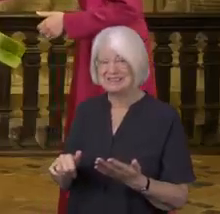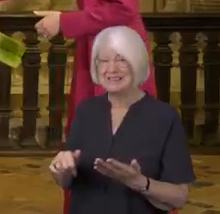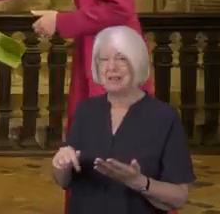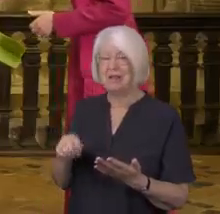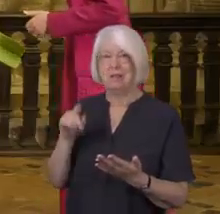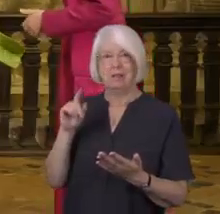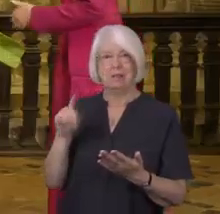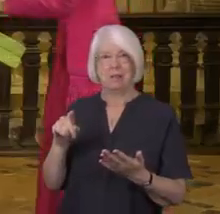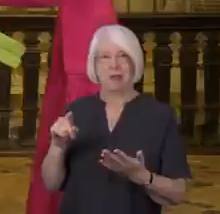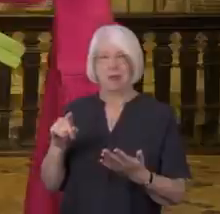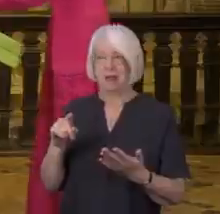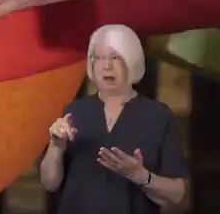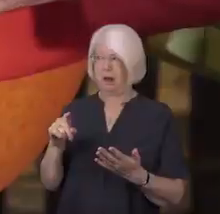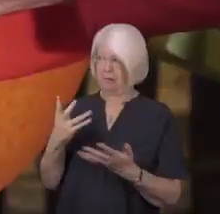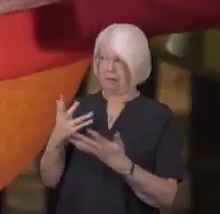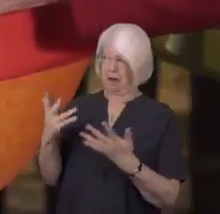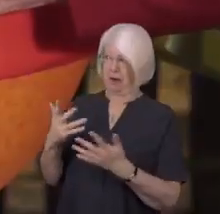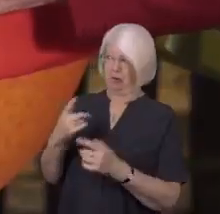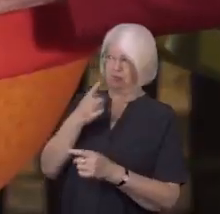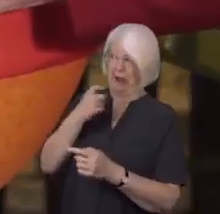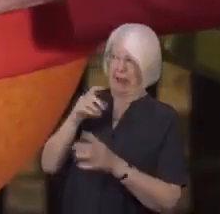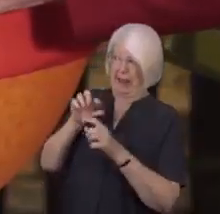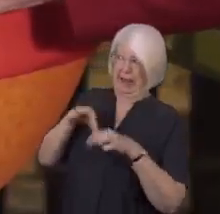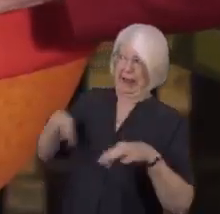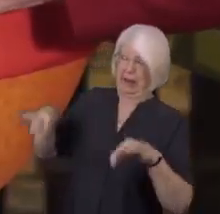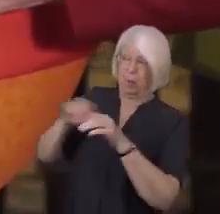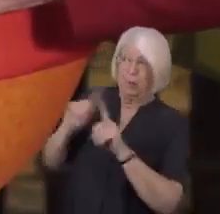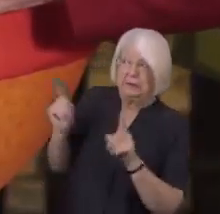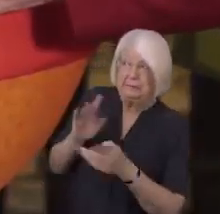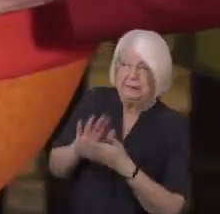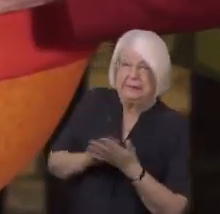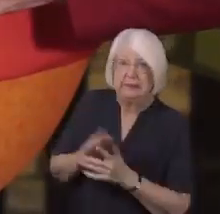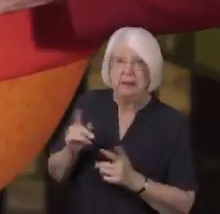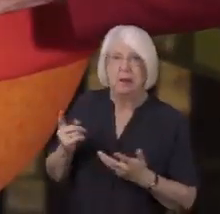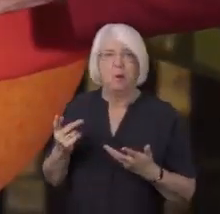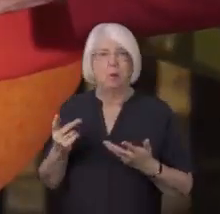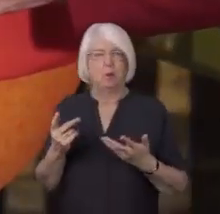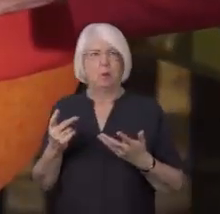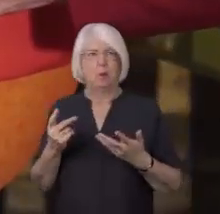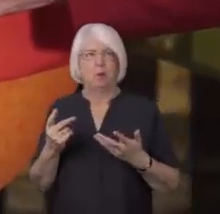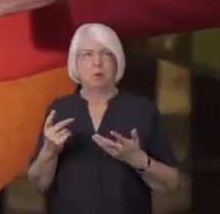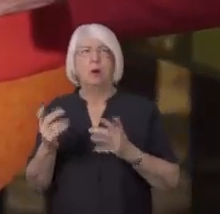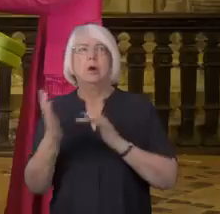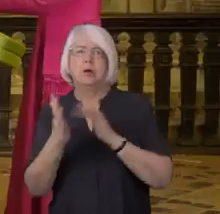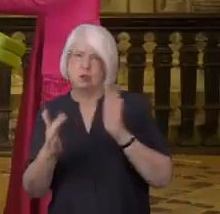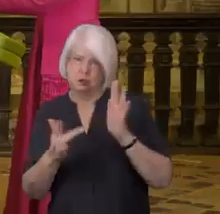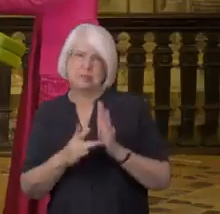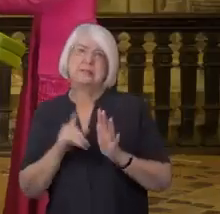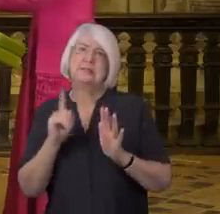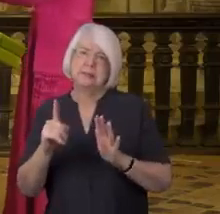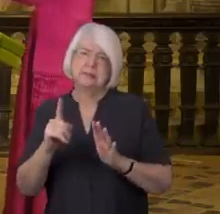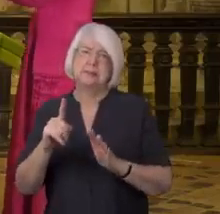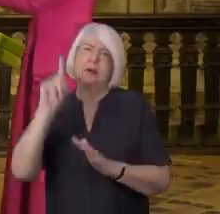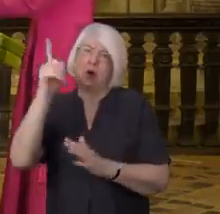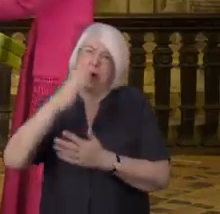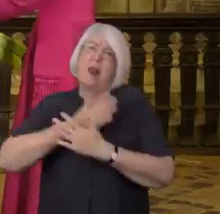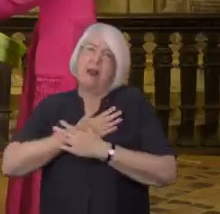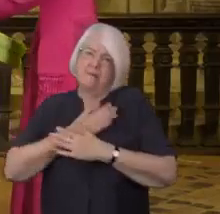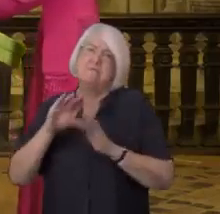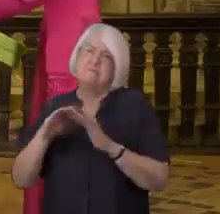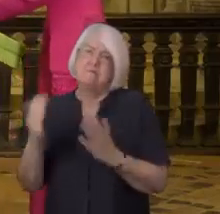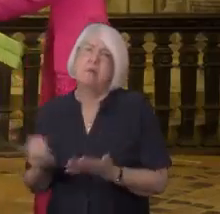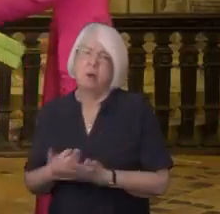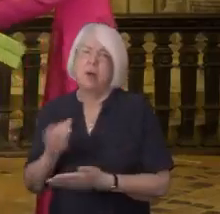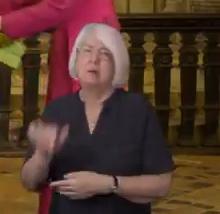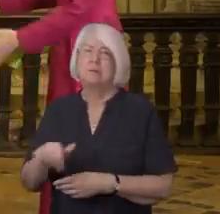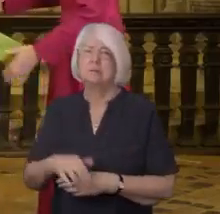then there's this big red ribbon that goes around the orange. What does the red ribbon stand for? Jesus and God's love for the world. God's love